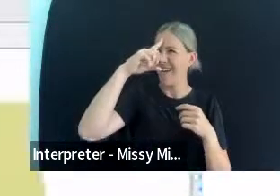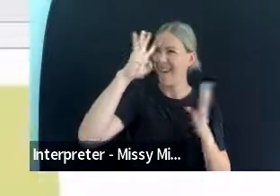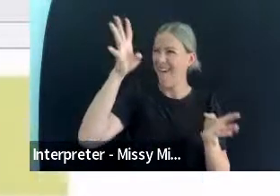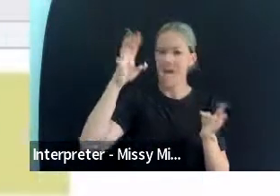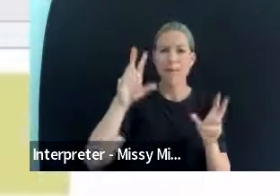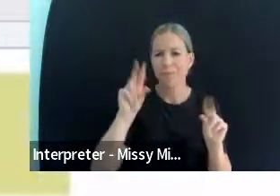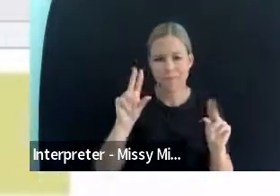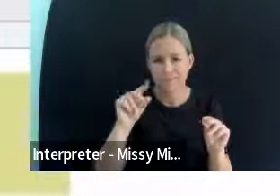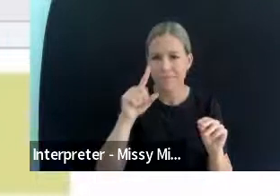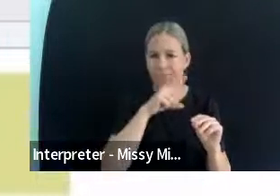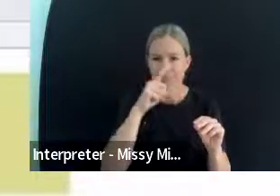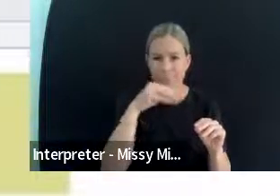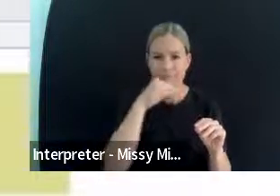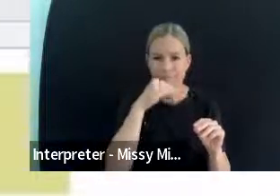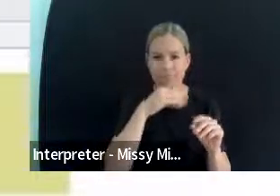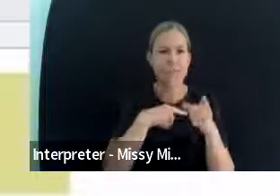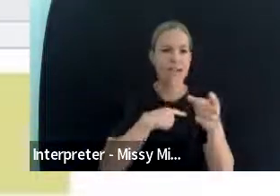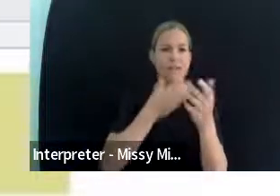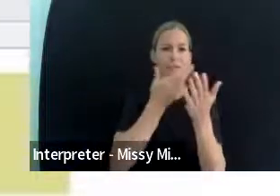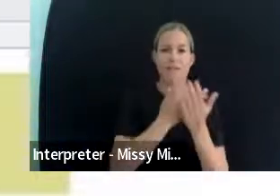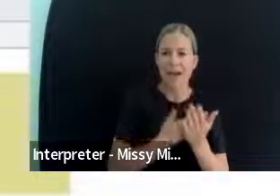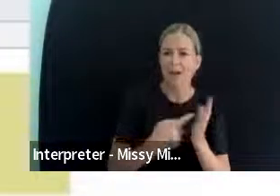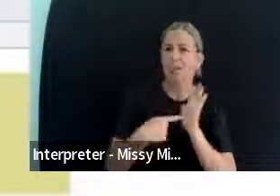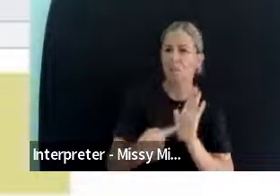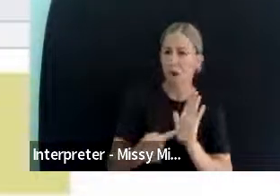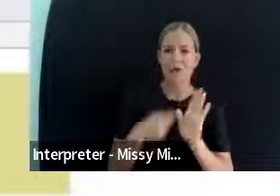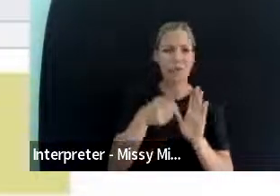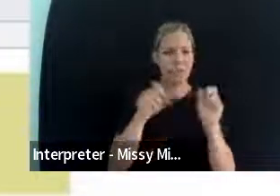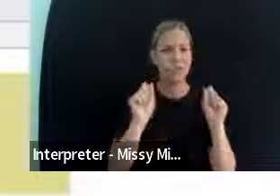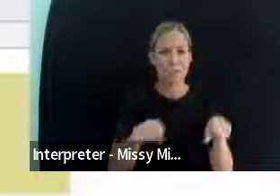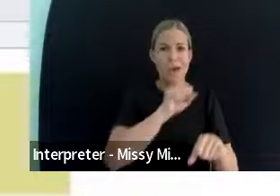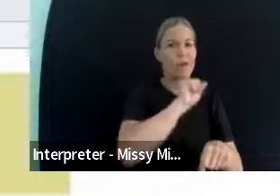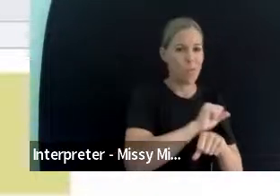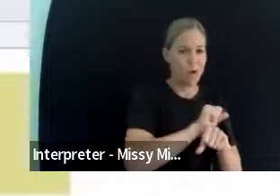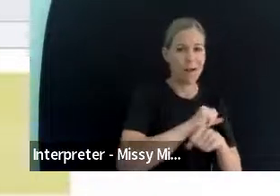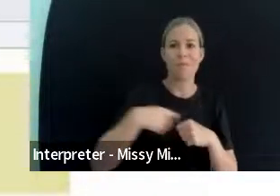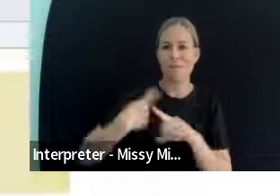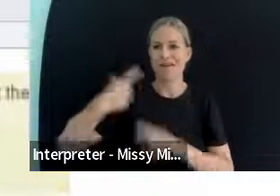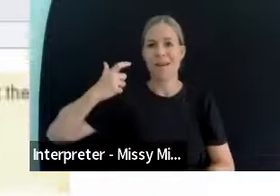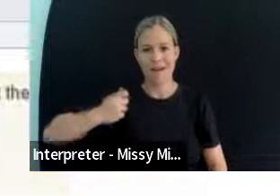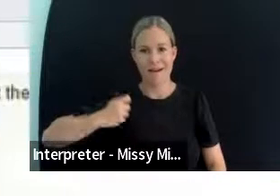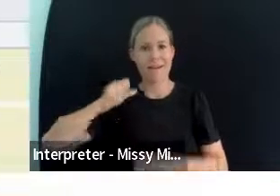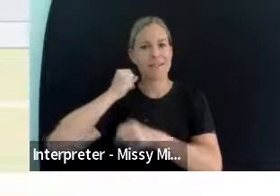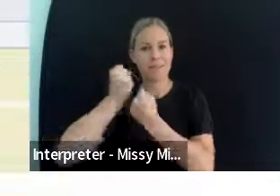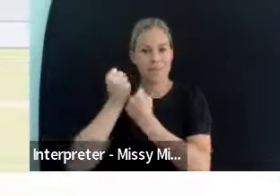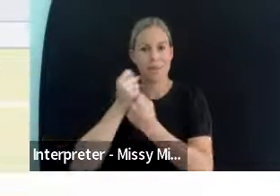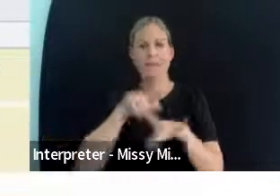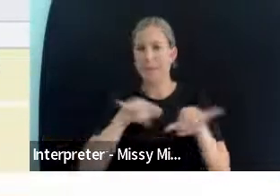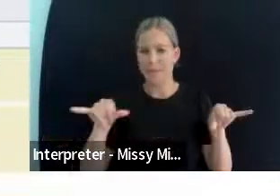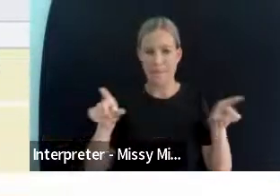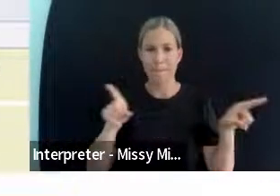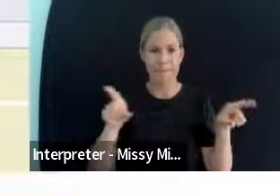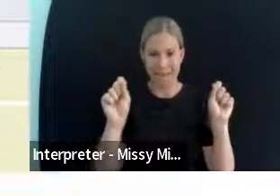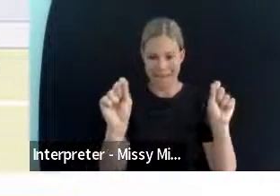show how work is possible and how you can work and still get the supports you need. Other